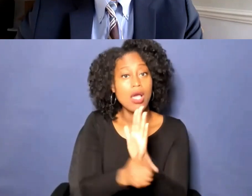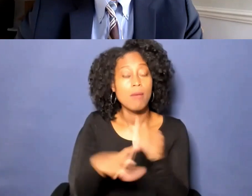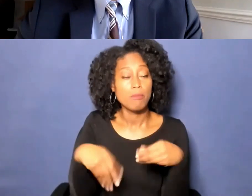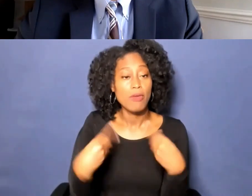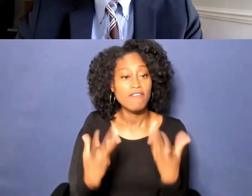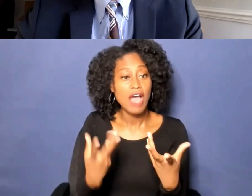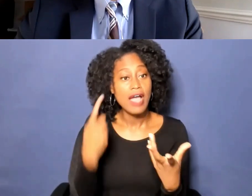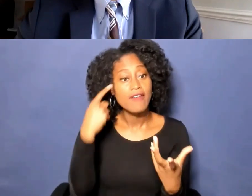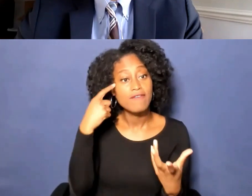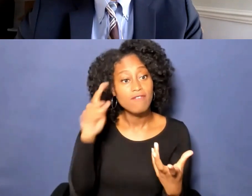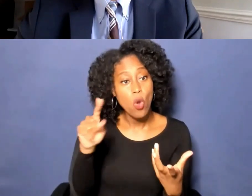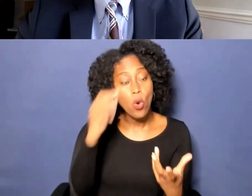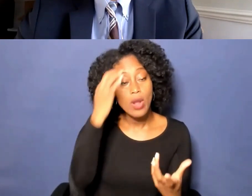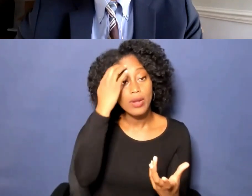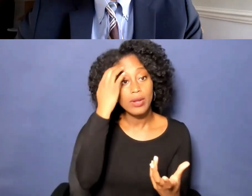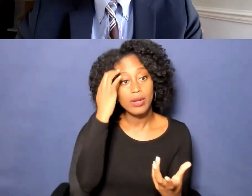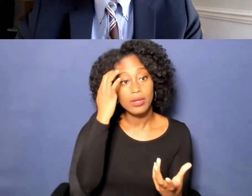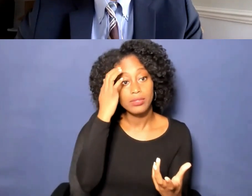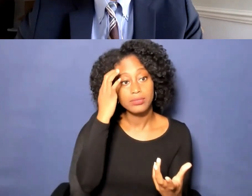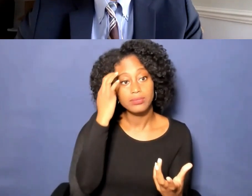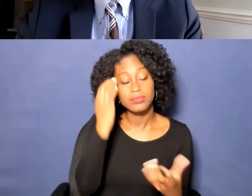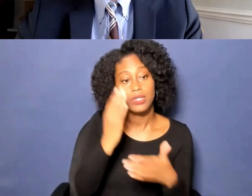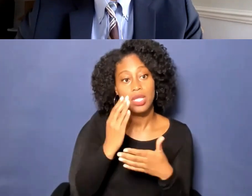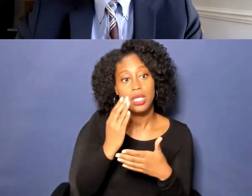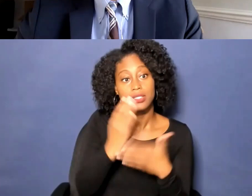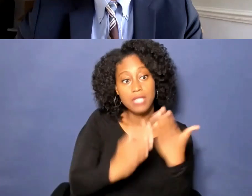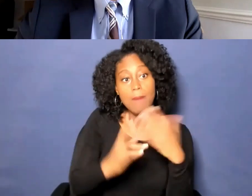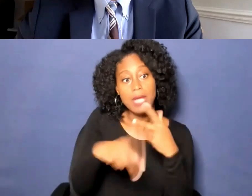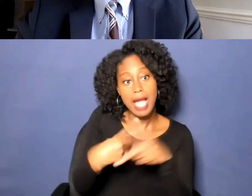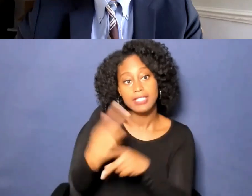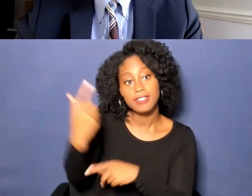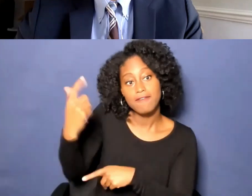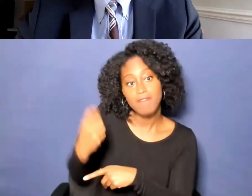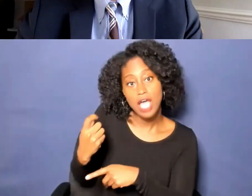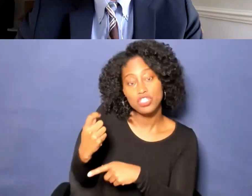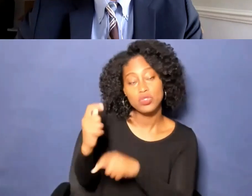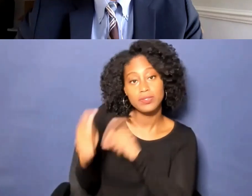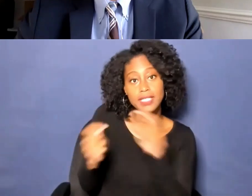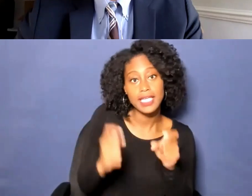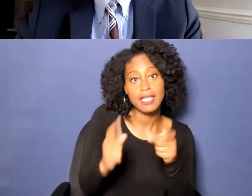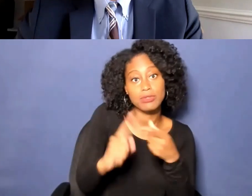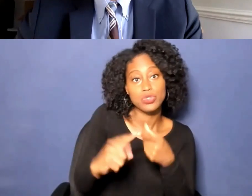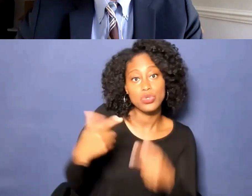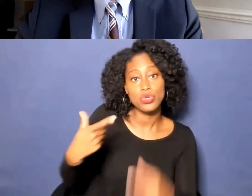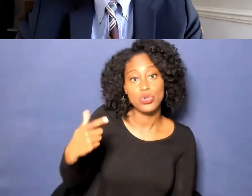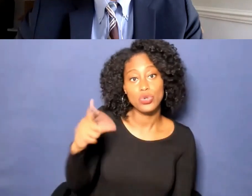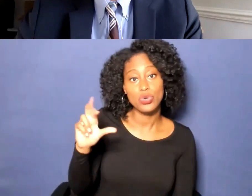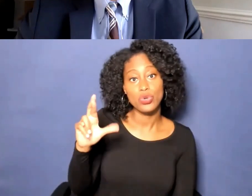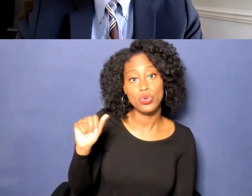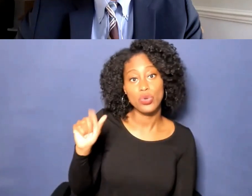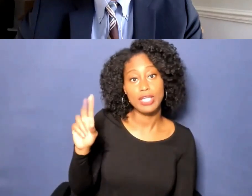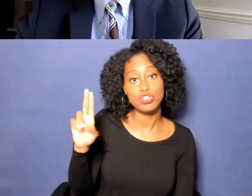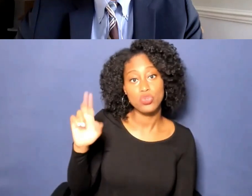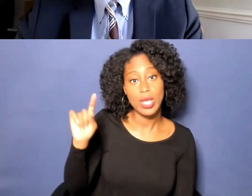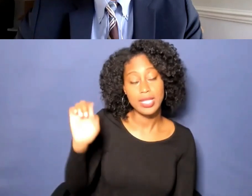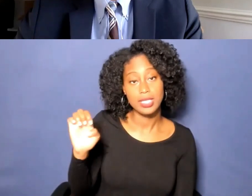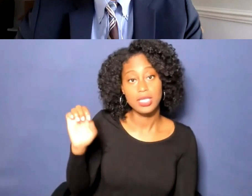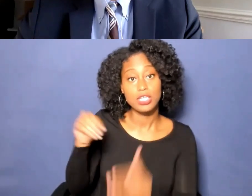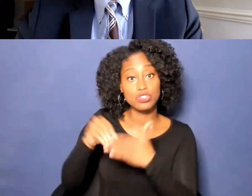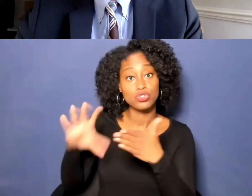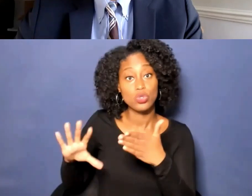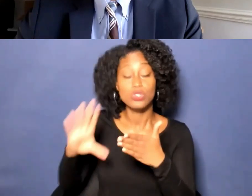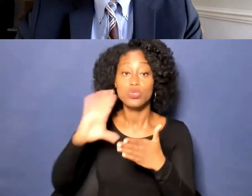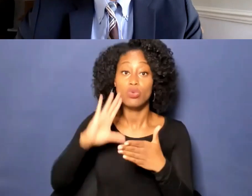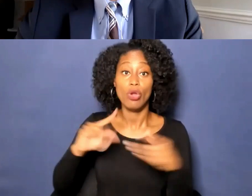for certain kinds of funding to go to graduate students that were hurt by